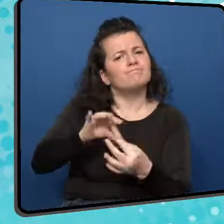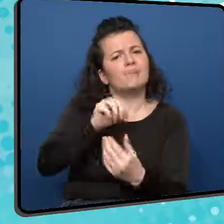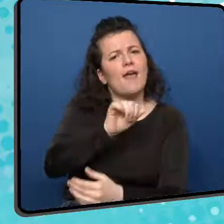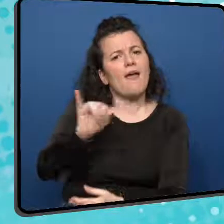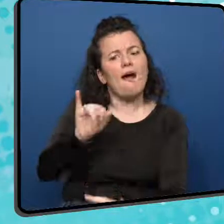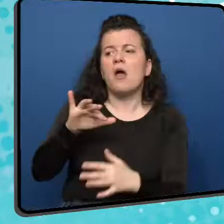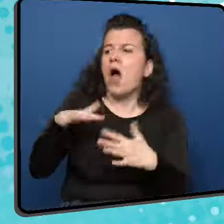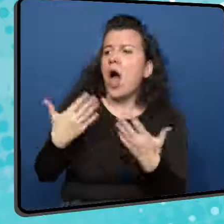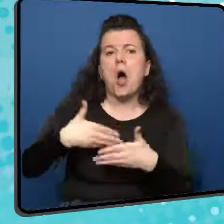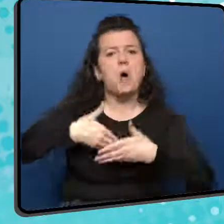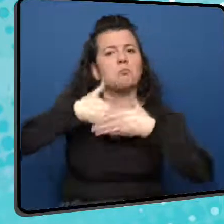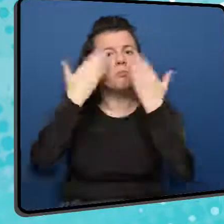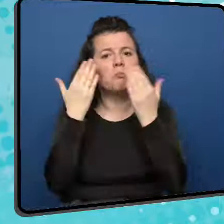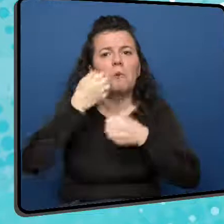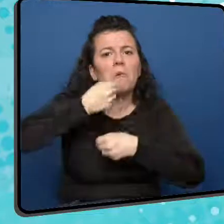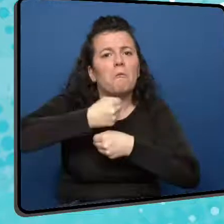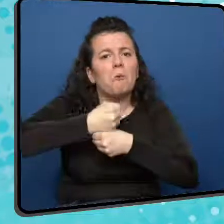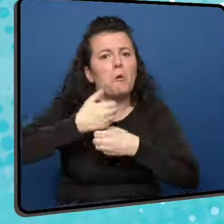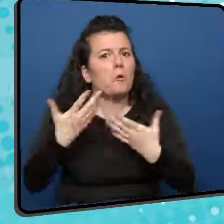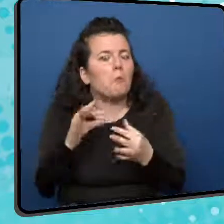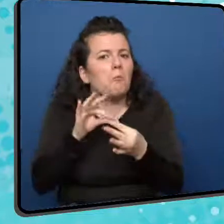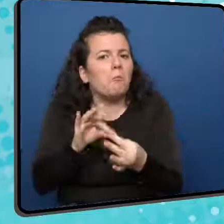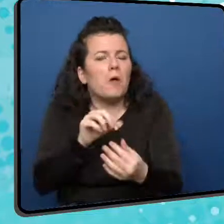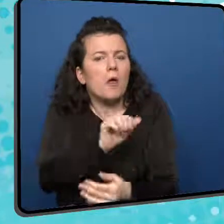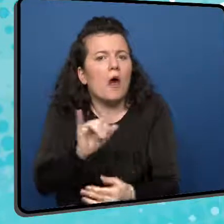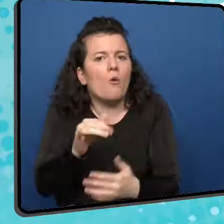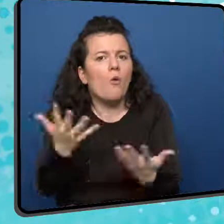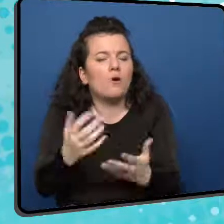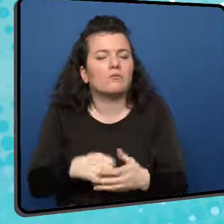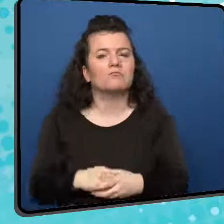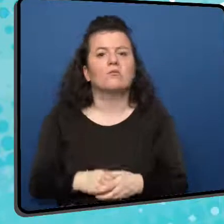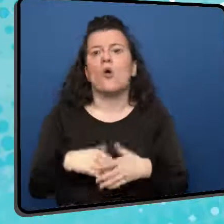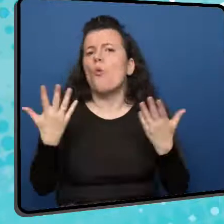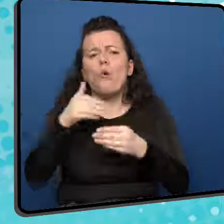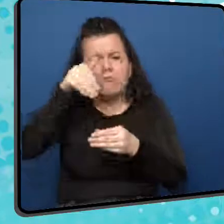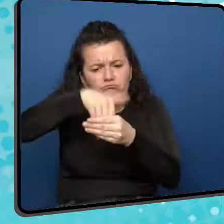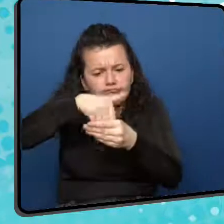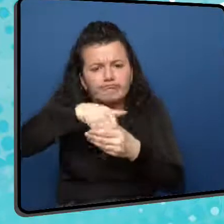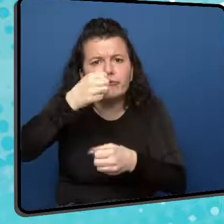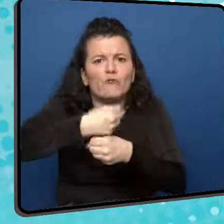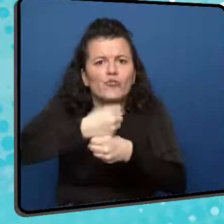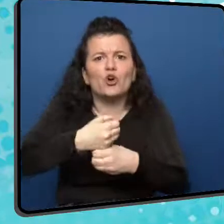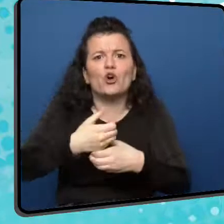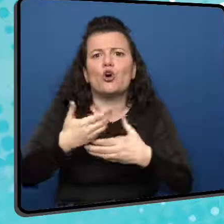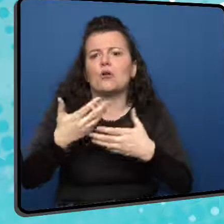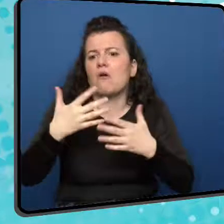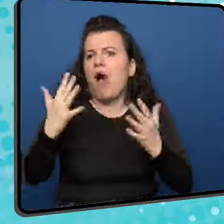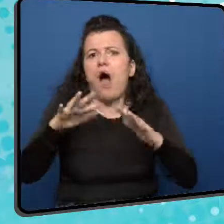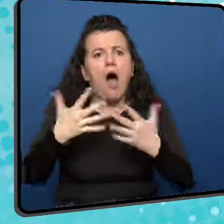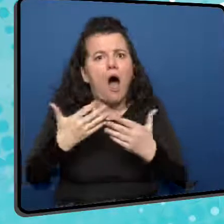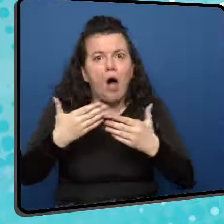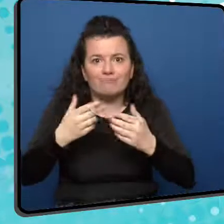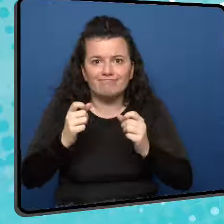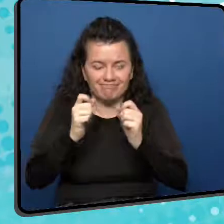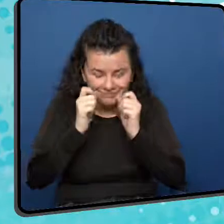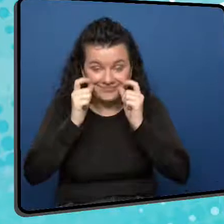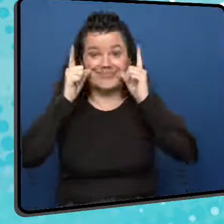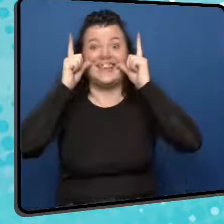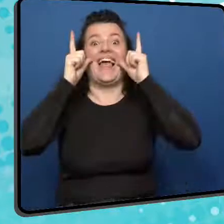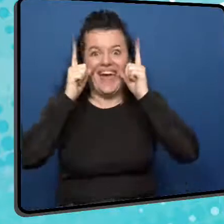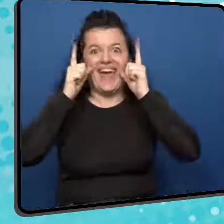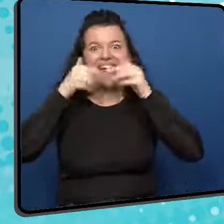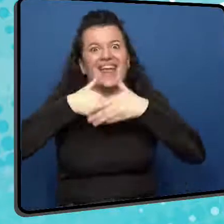how is it you start? What do you end up working on? All that kind of stuff. Yeah, I think if I start at